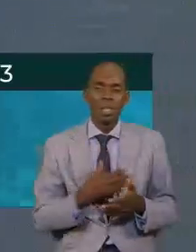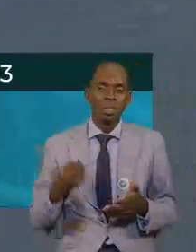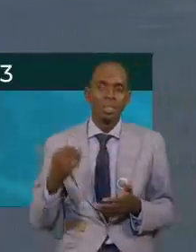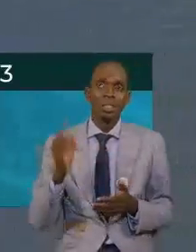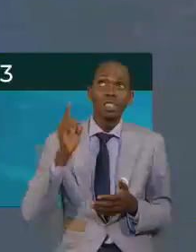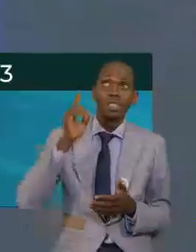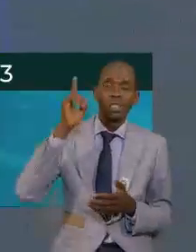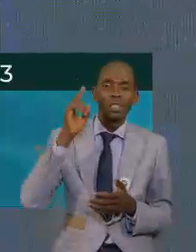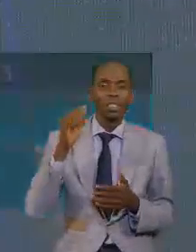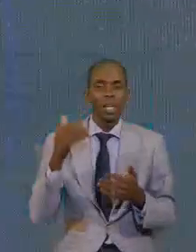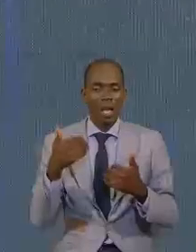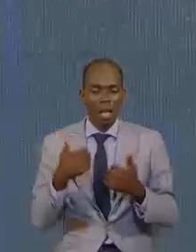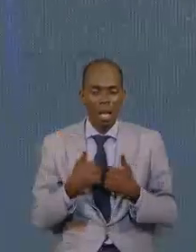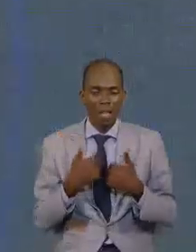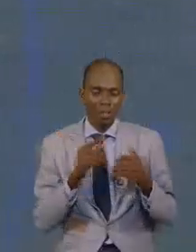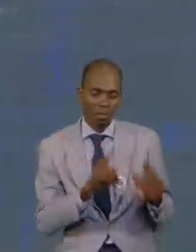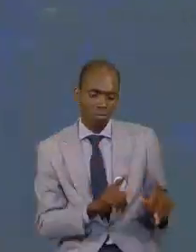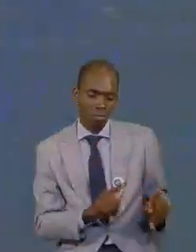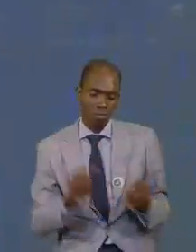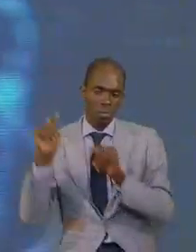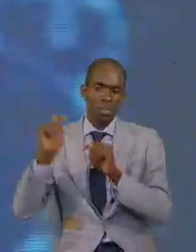has translated us.